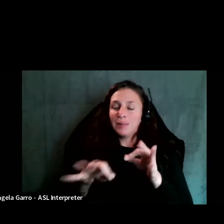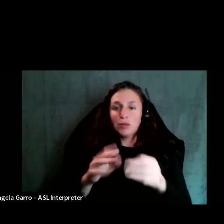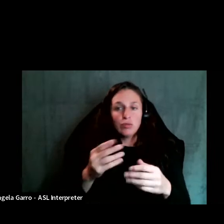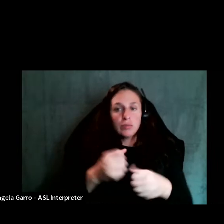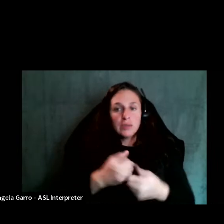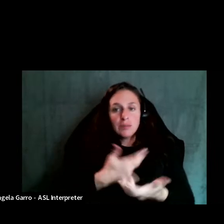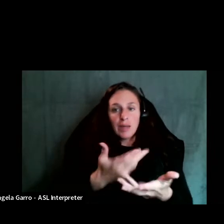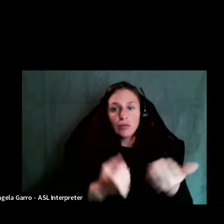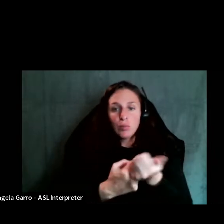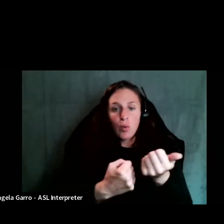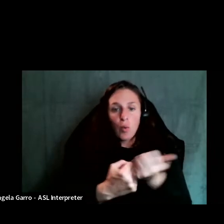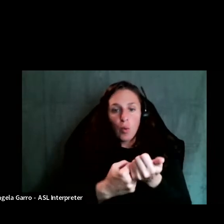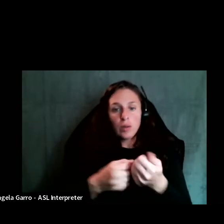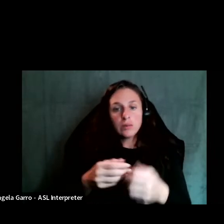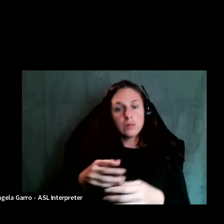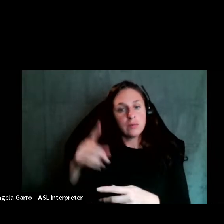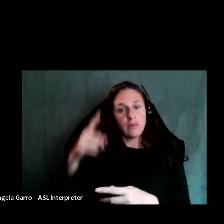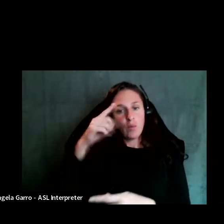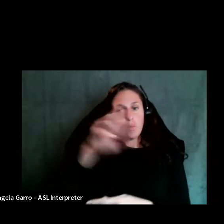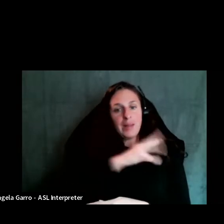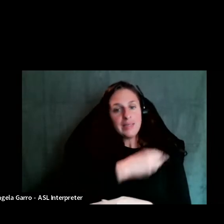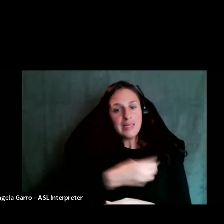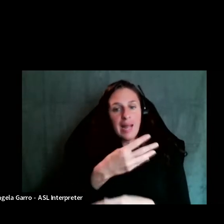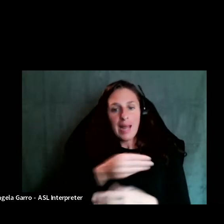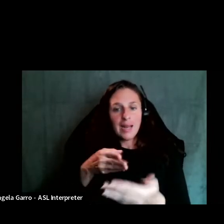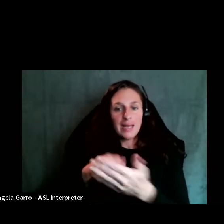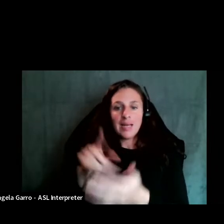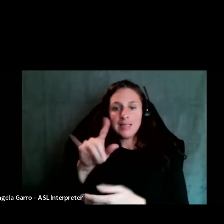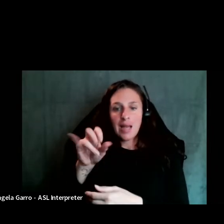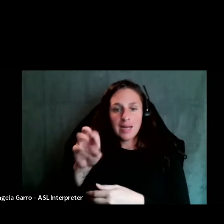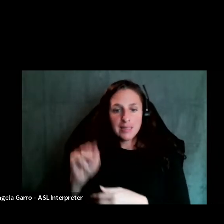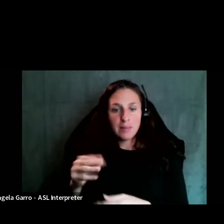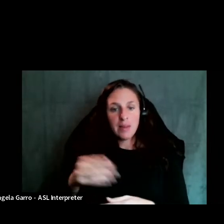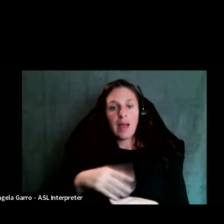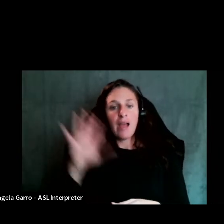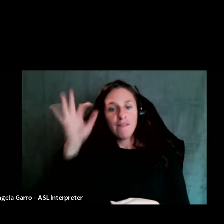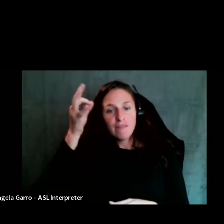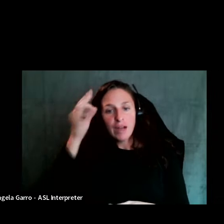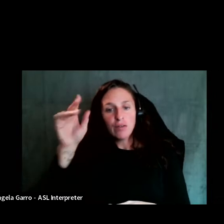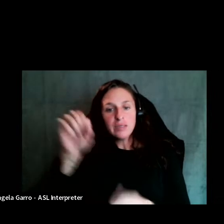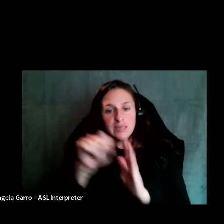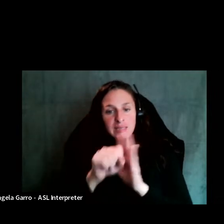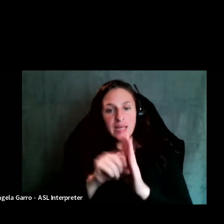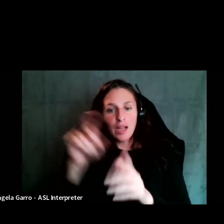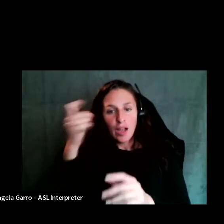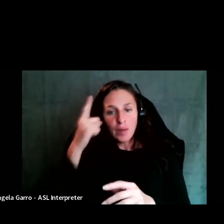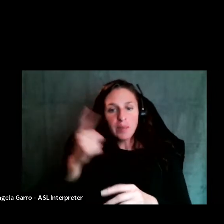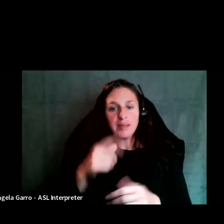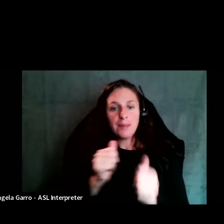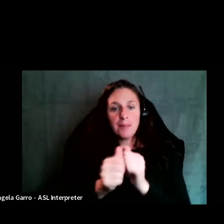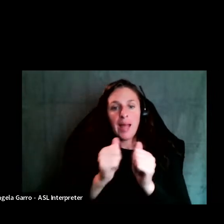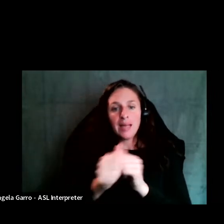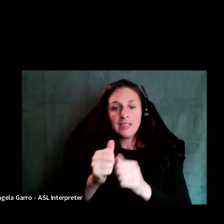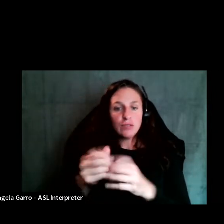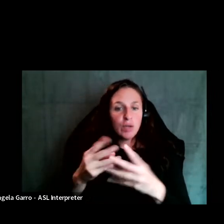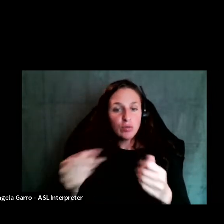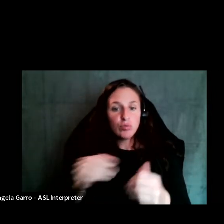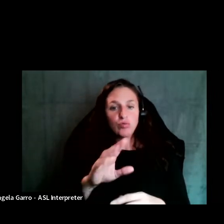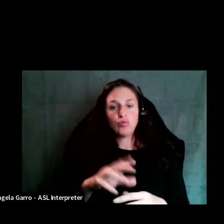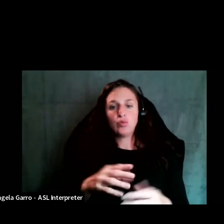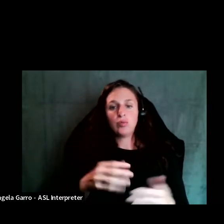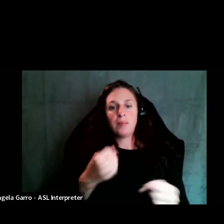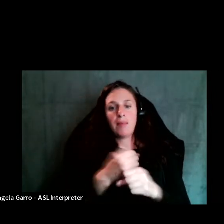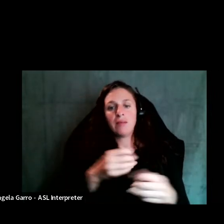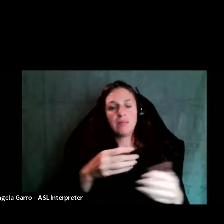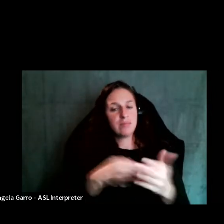and against Zionism. Our federal and state governments are passing resolutions to silence and criminalize pro-Palestinian voices. The only